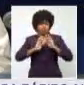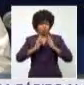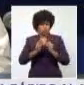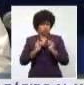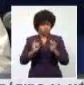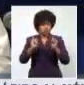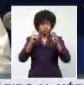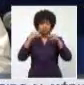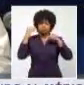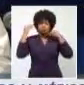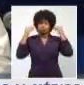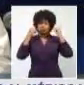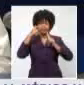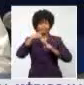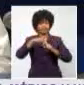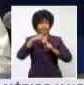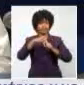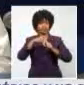if these